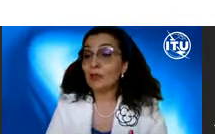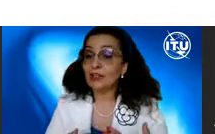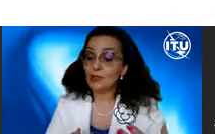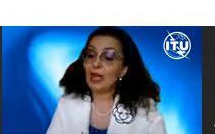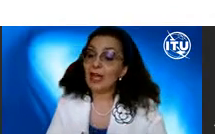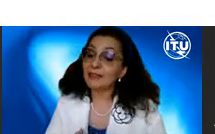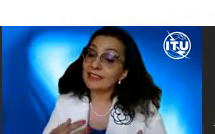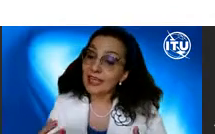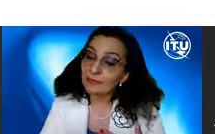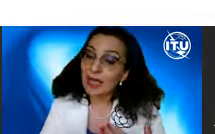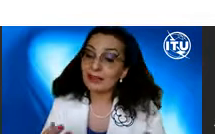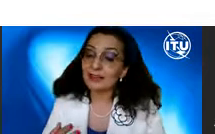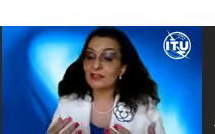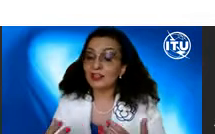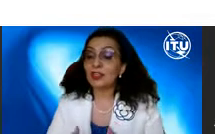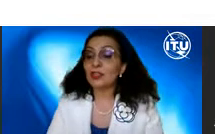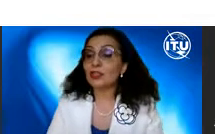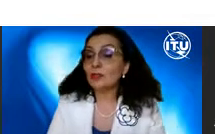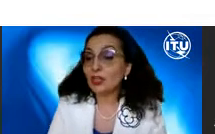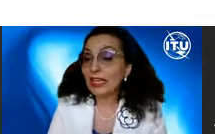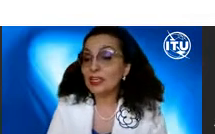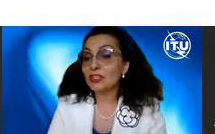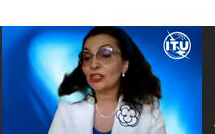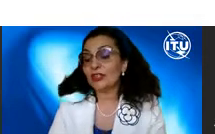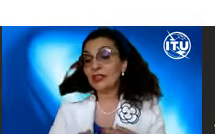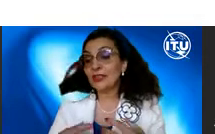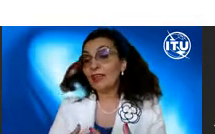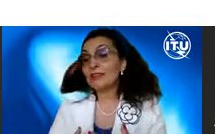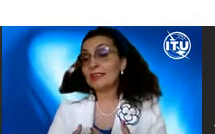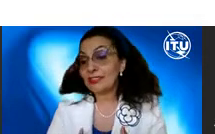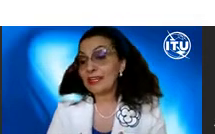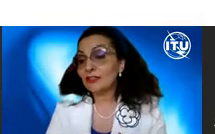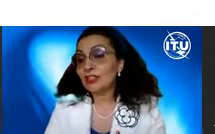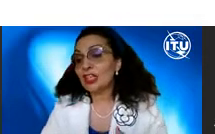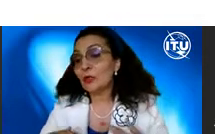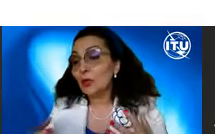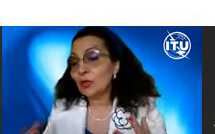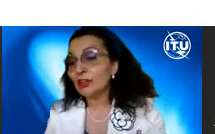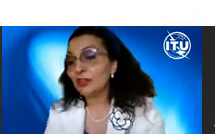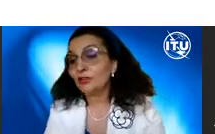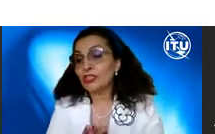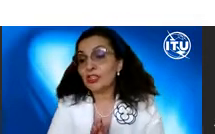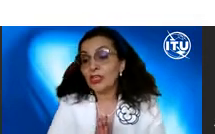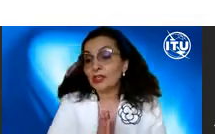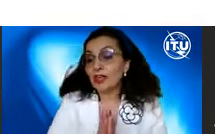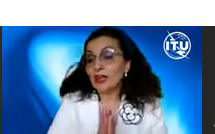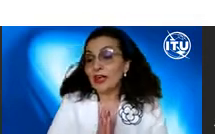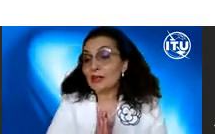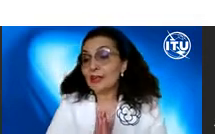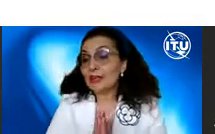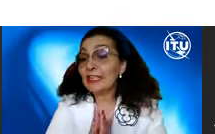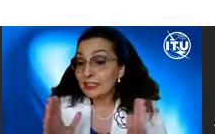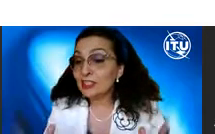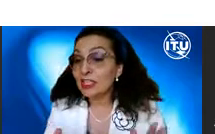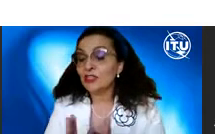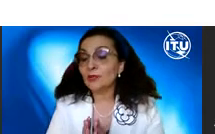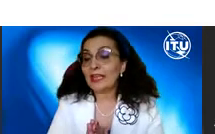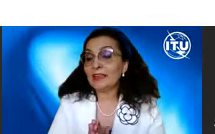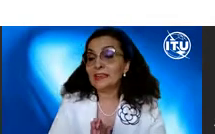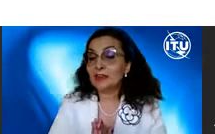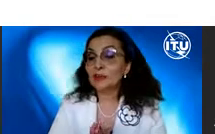enable everyone to have the same access to communication, this definitely will enrich,